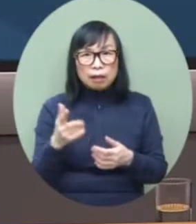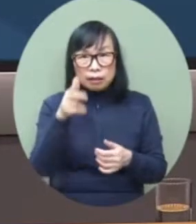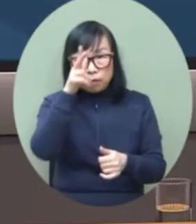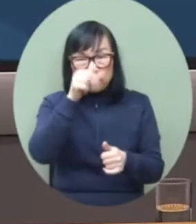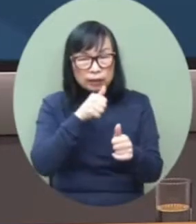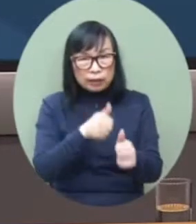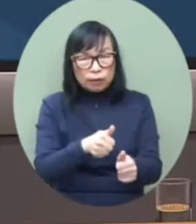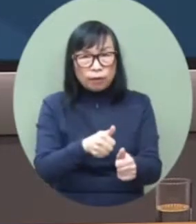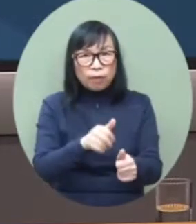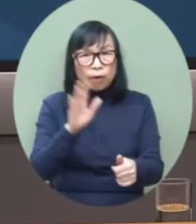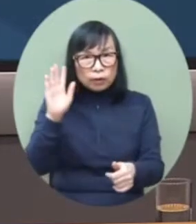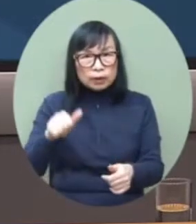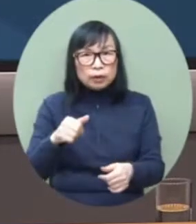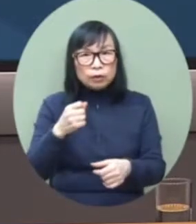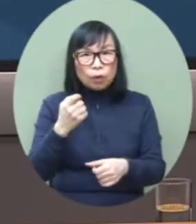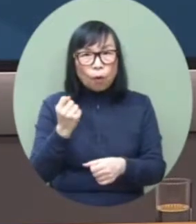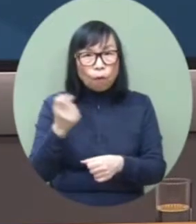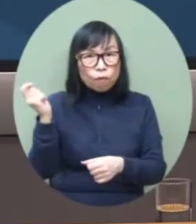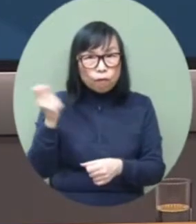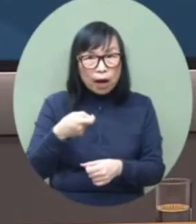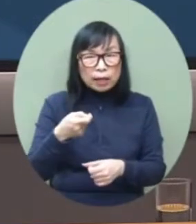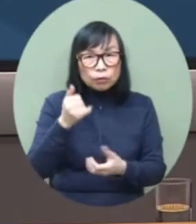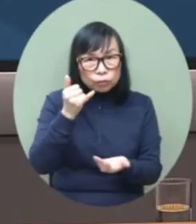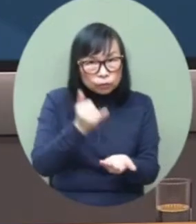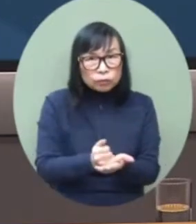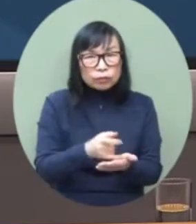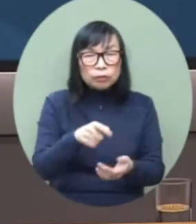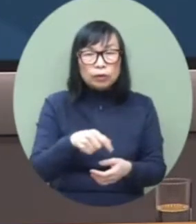suggested many ideas.